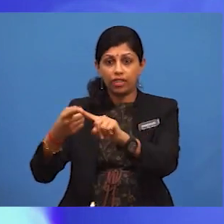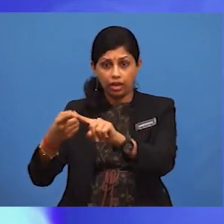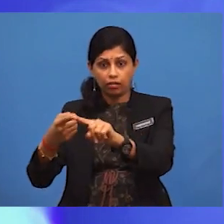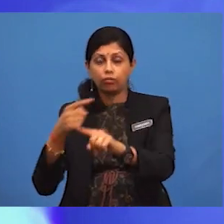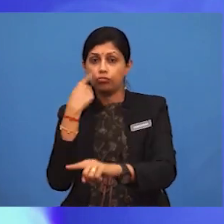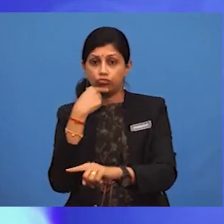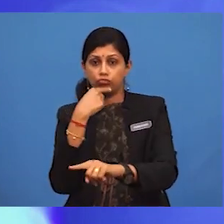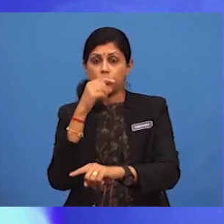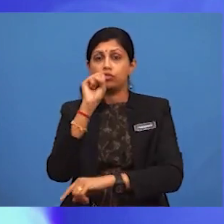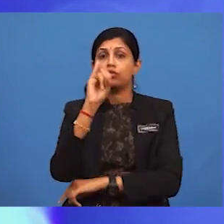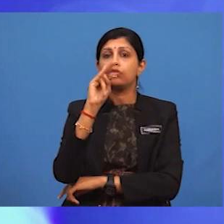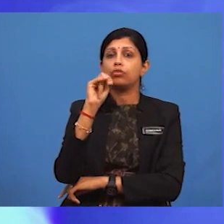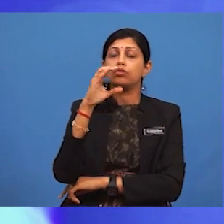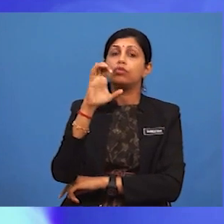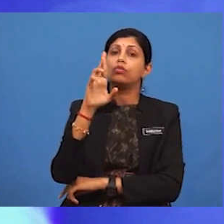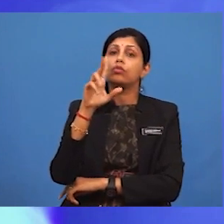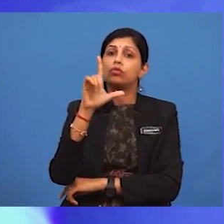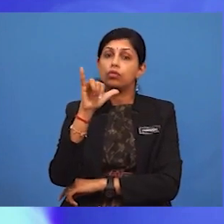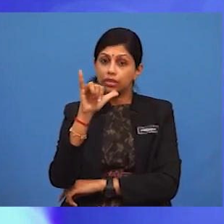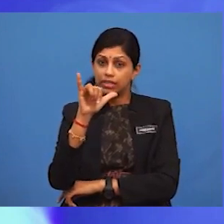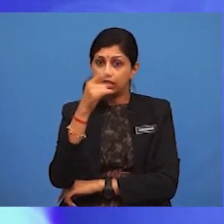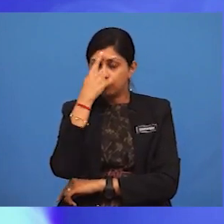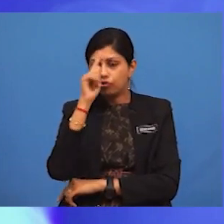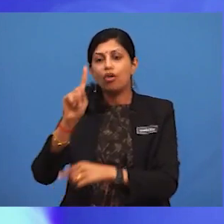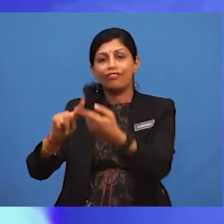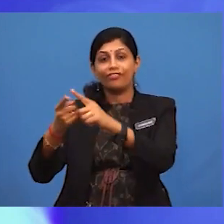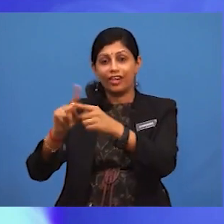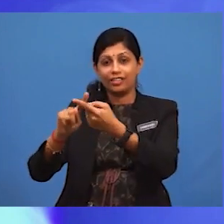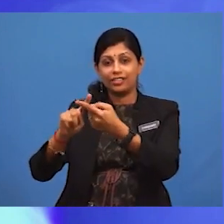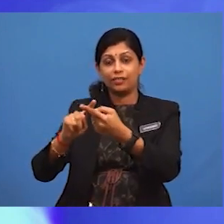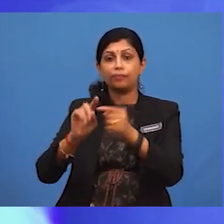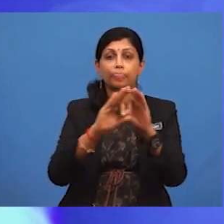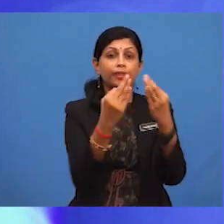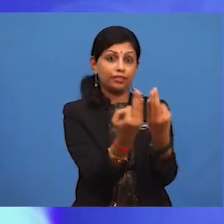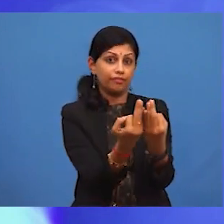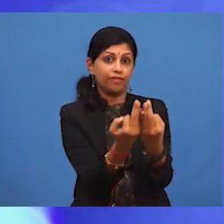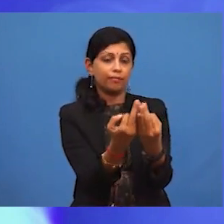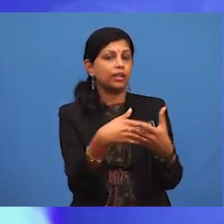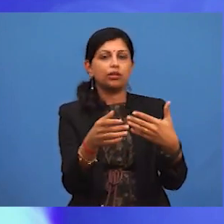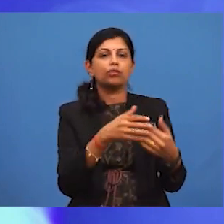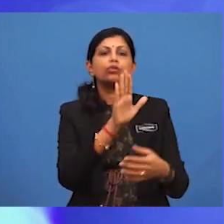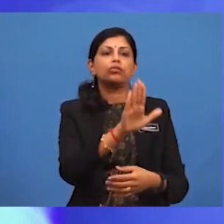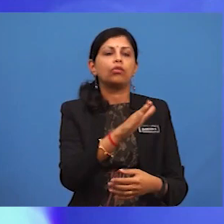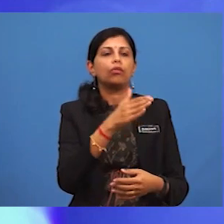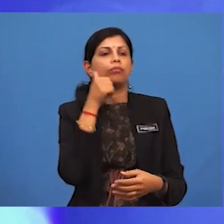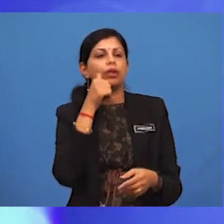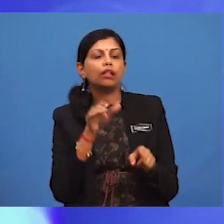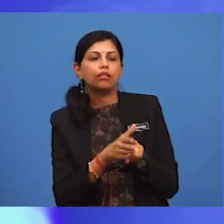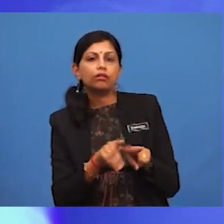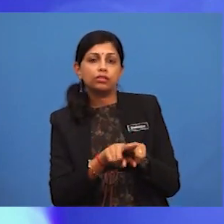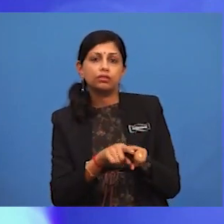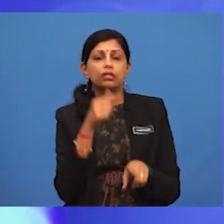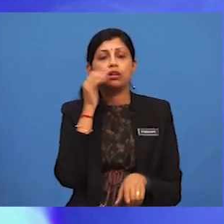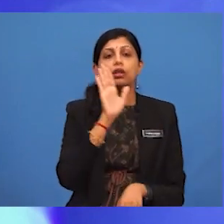Right. After you have written your sister or your brother or your loving sister, you can sign your